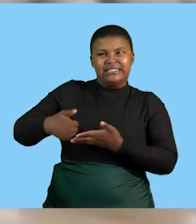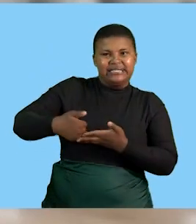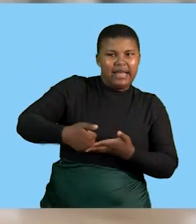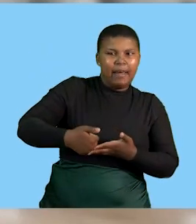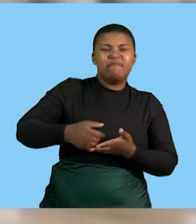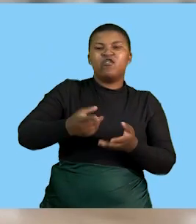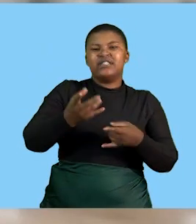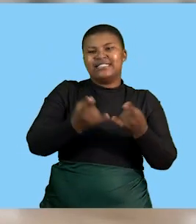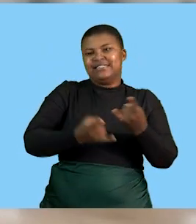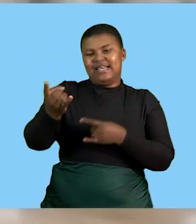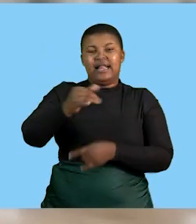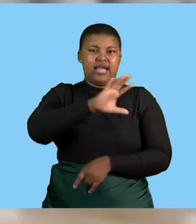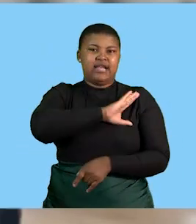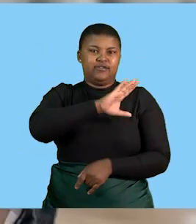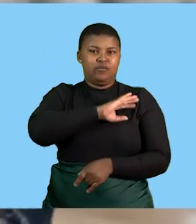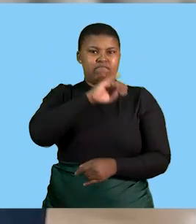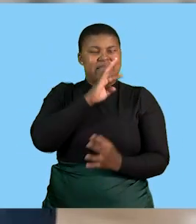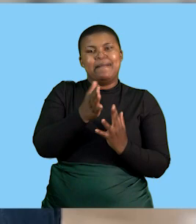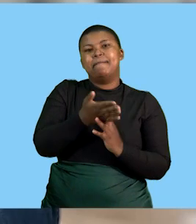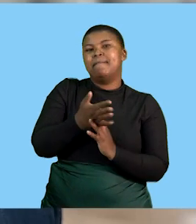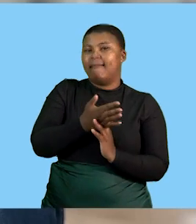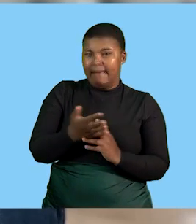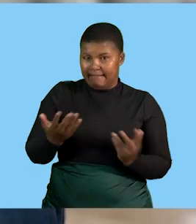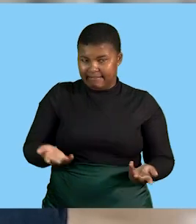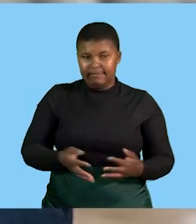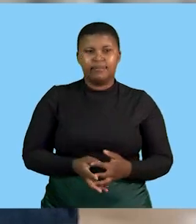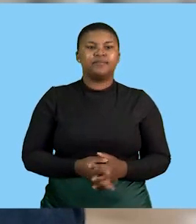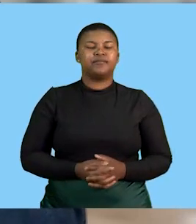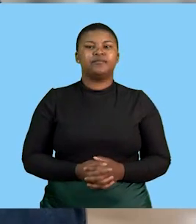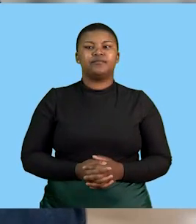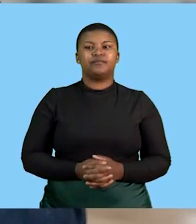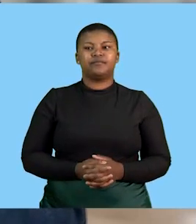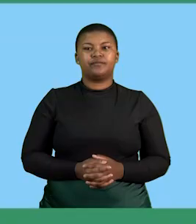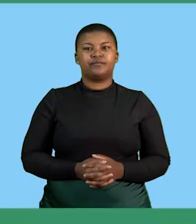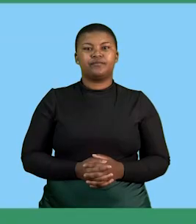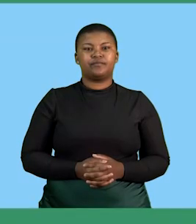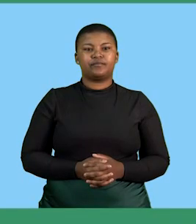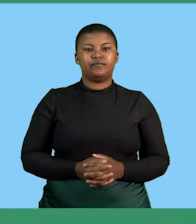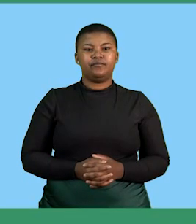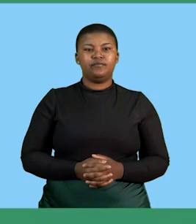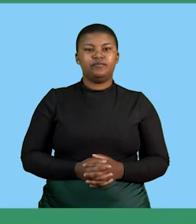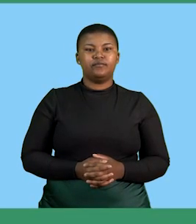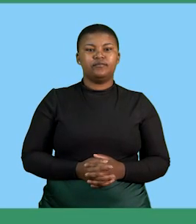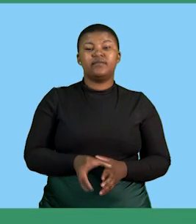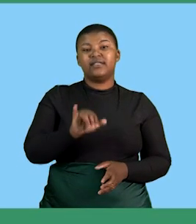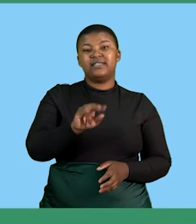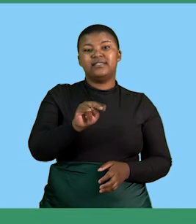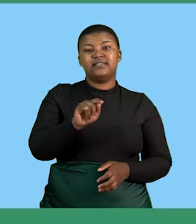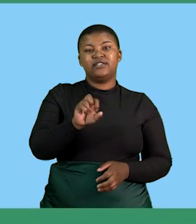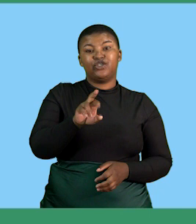consumers. So they are bridging the gap between the producers and the consumers, and that makes her